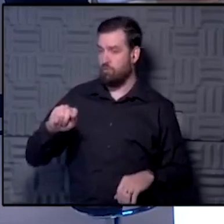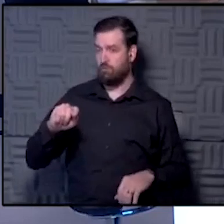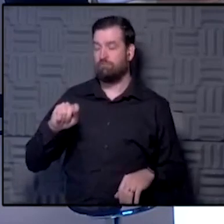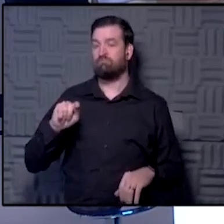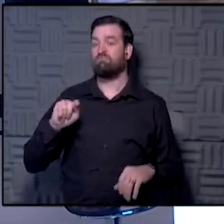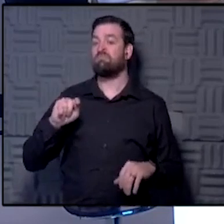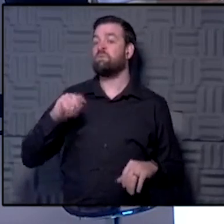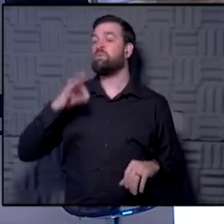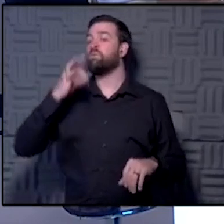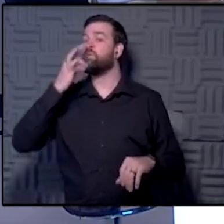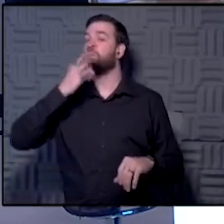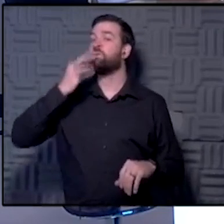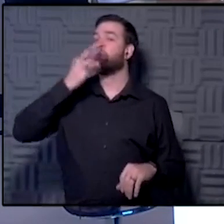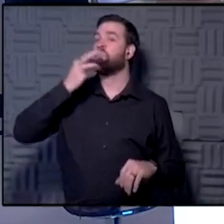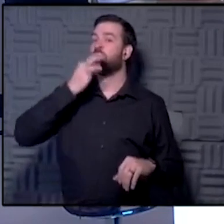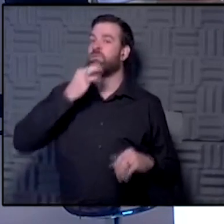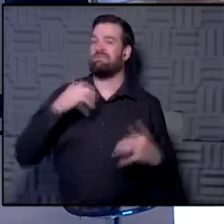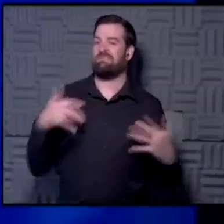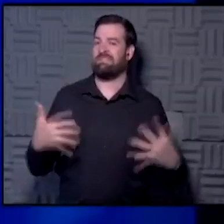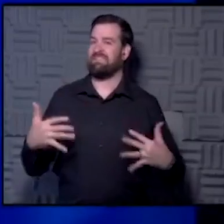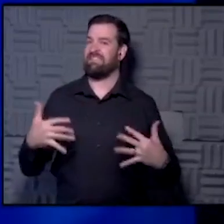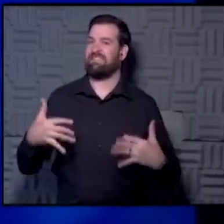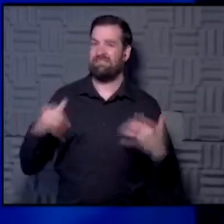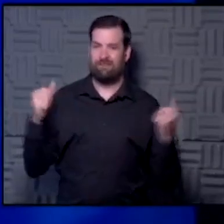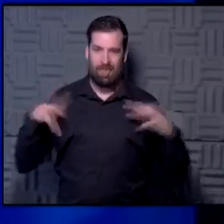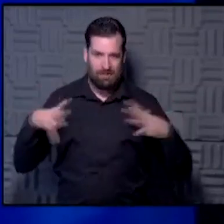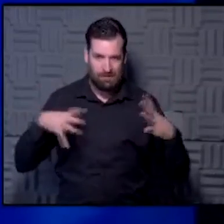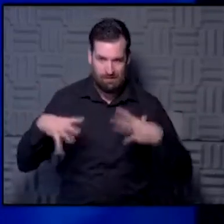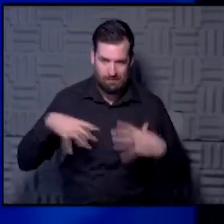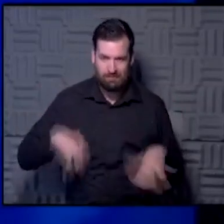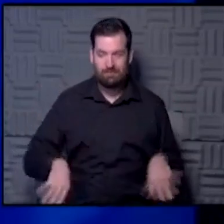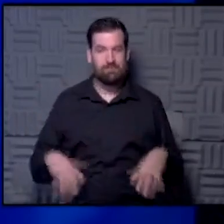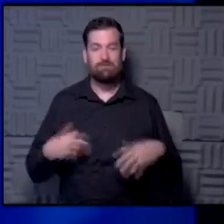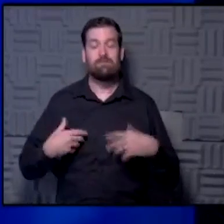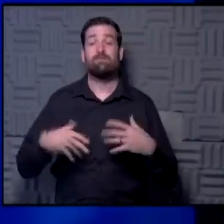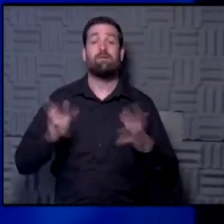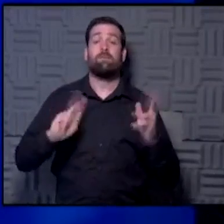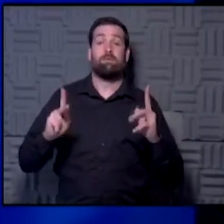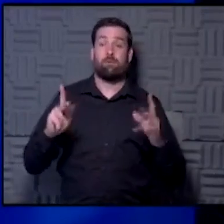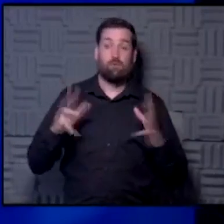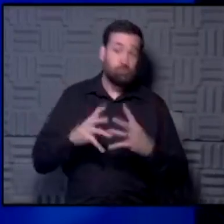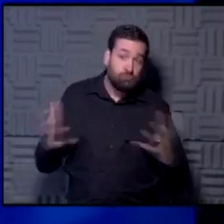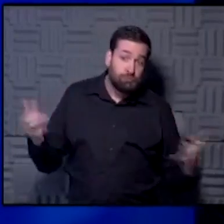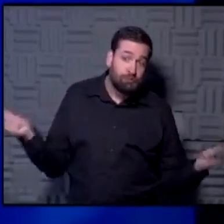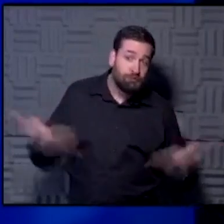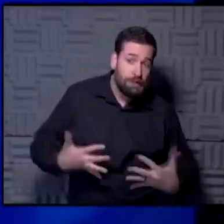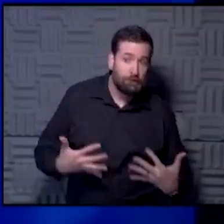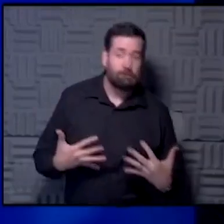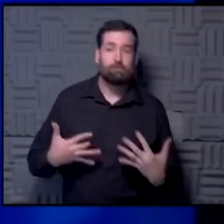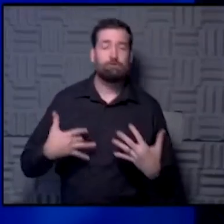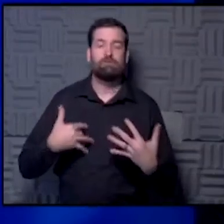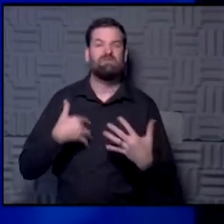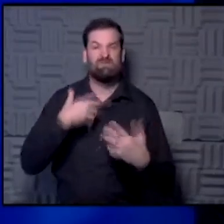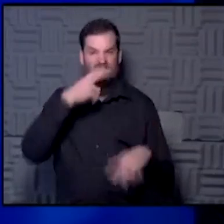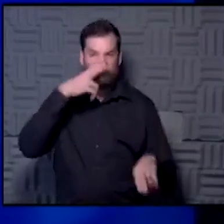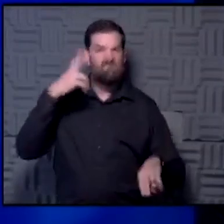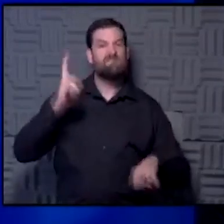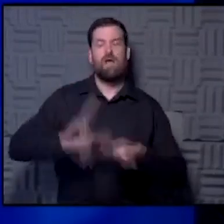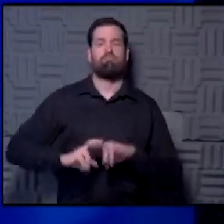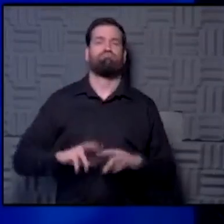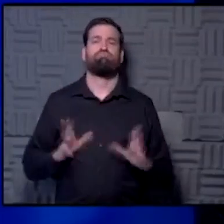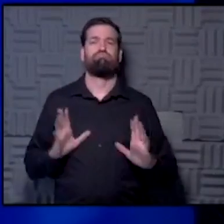the horizon is a spooky holiday. That's right. And we don't want people to have too much fear about having a lot of